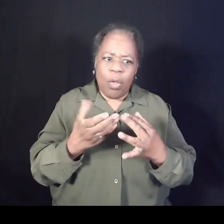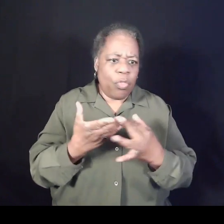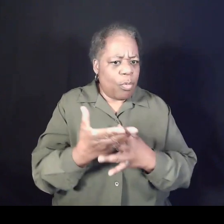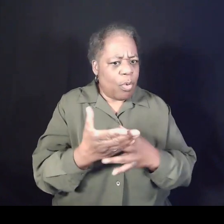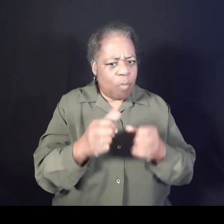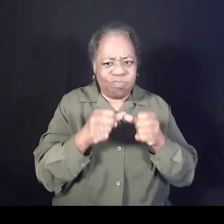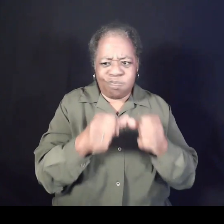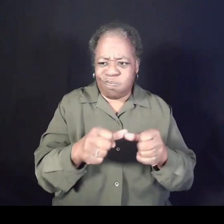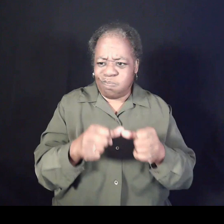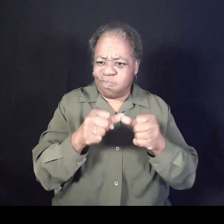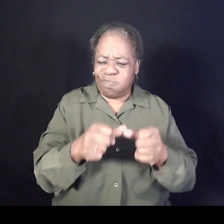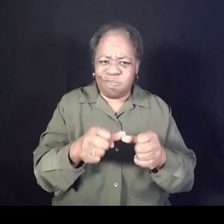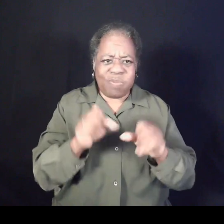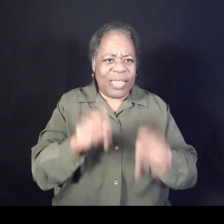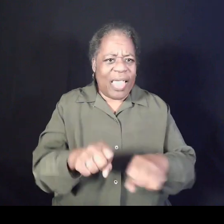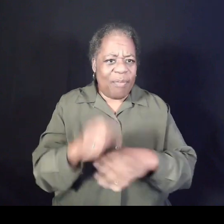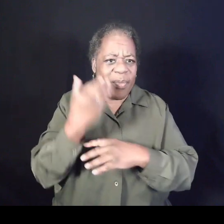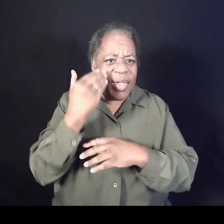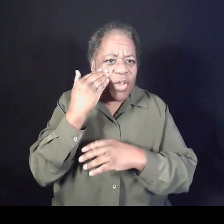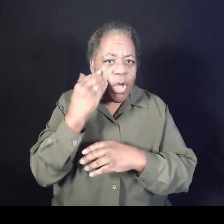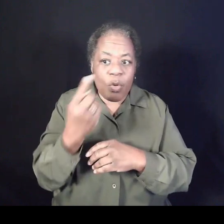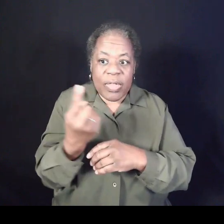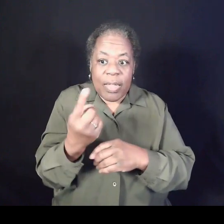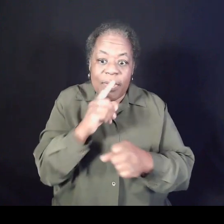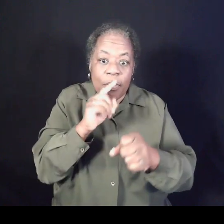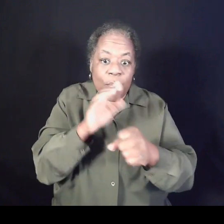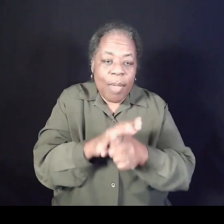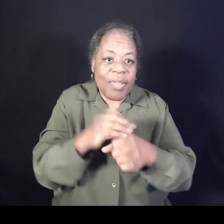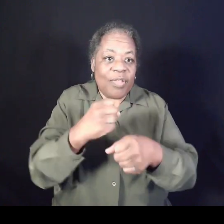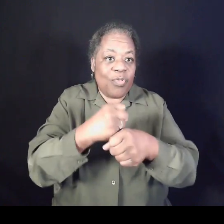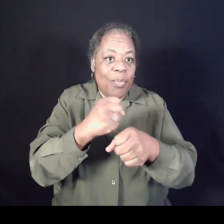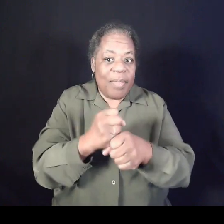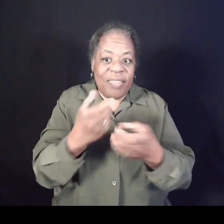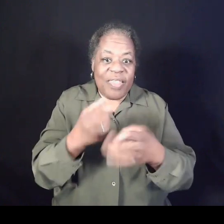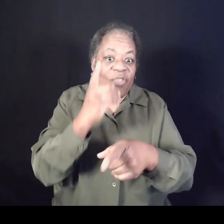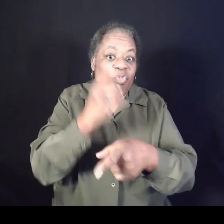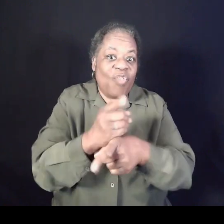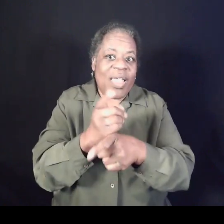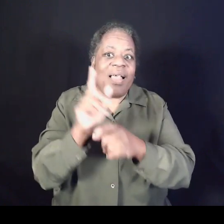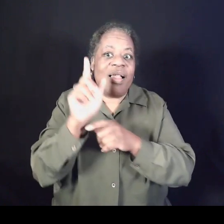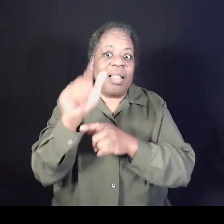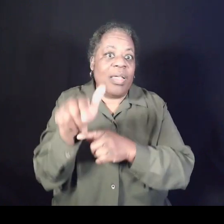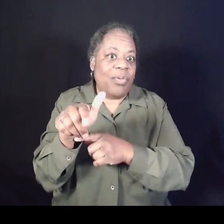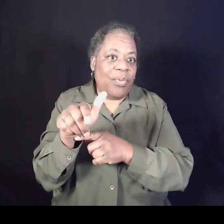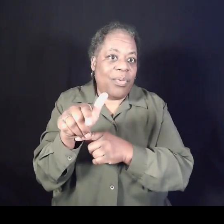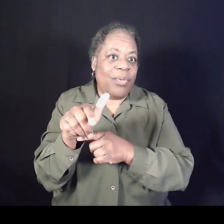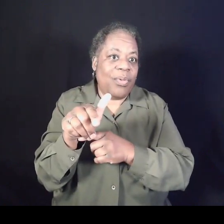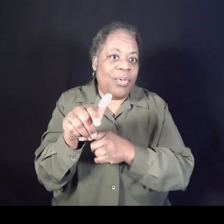when we know someone's promised to make things right on the other side.